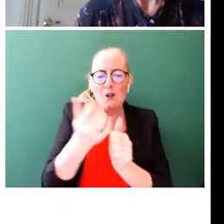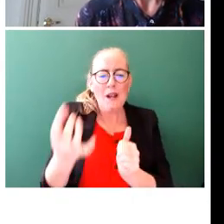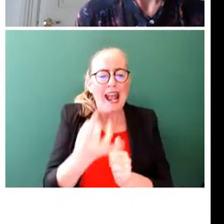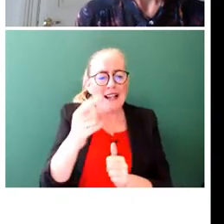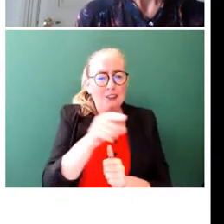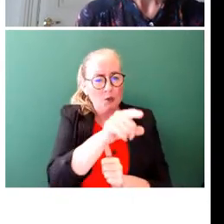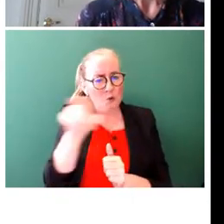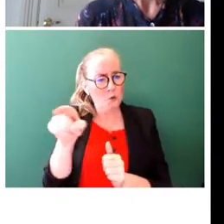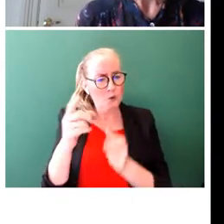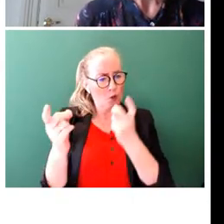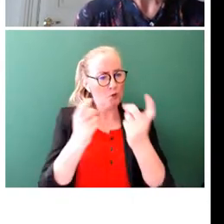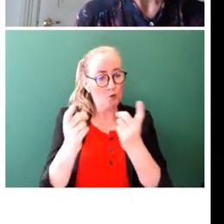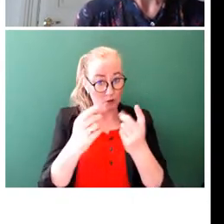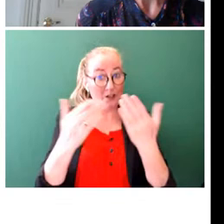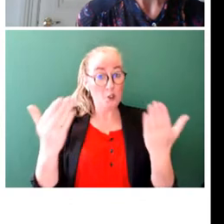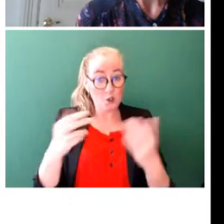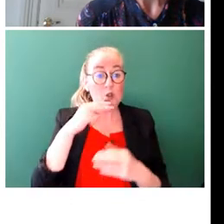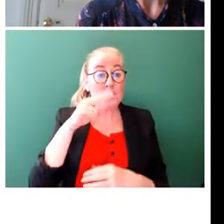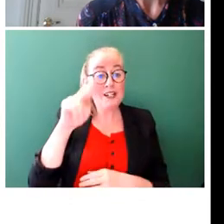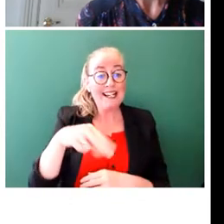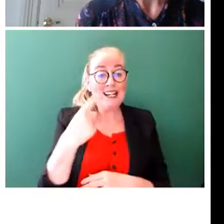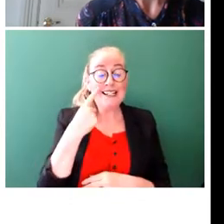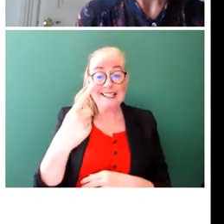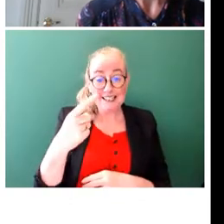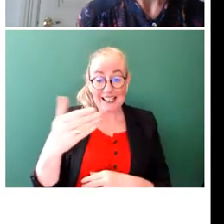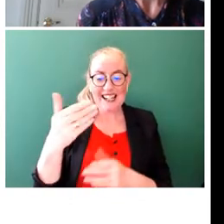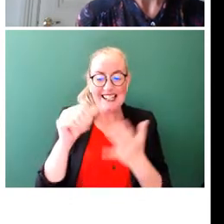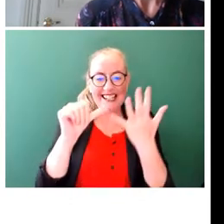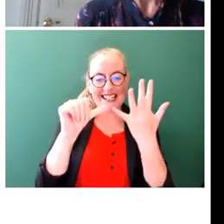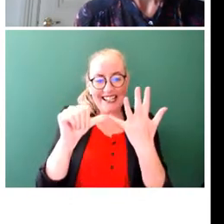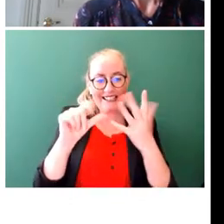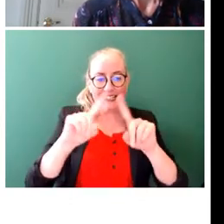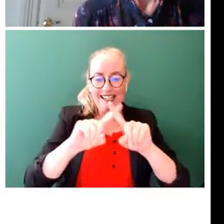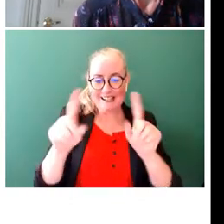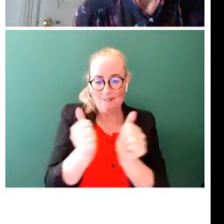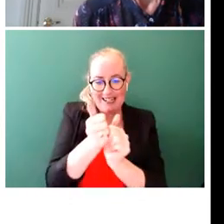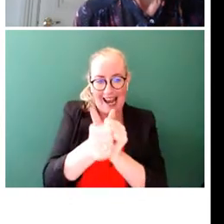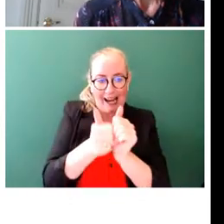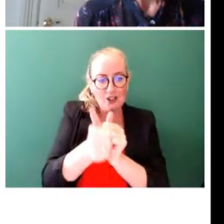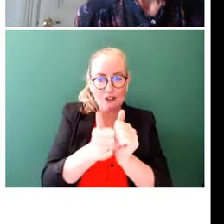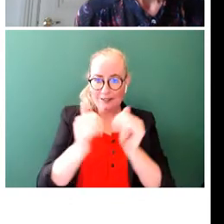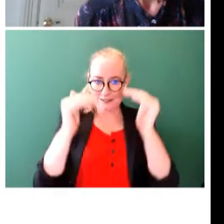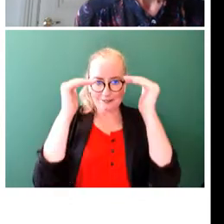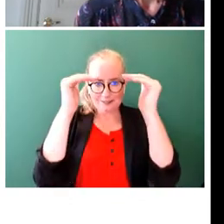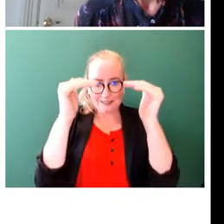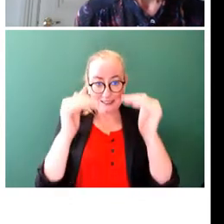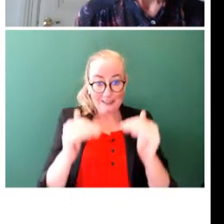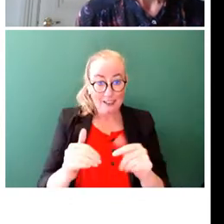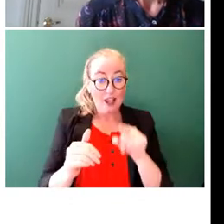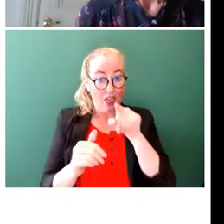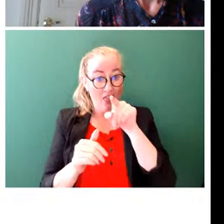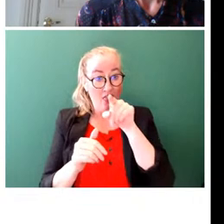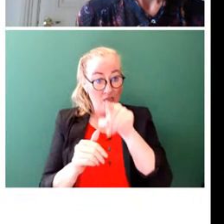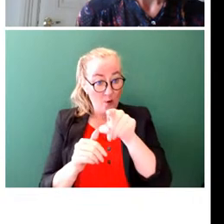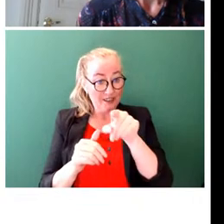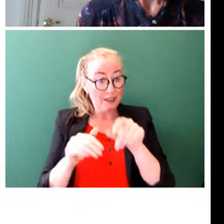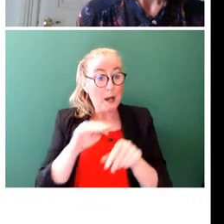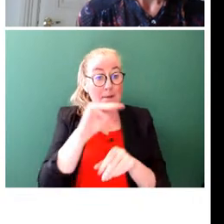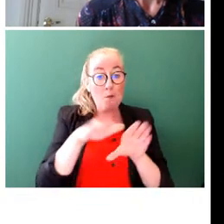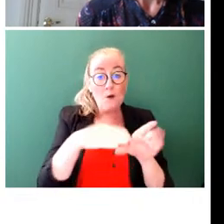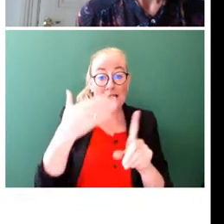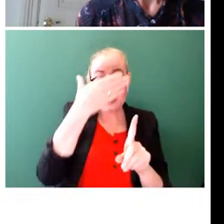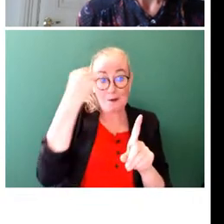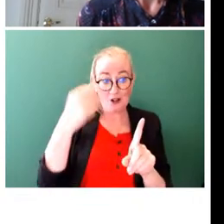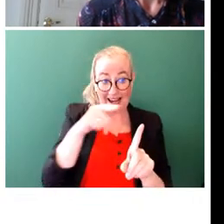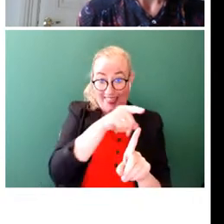to take? And you can see those six actions on the next slide. And these are actions, again, that people with dementia told us